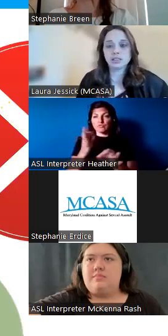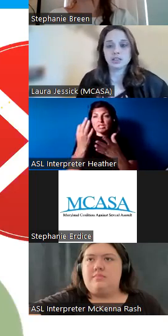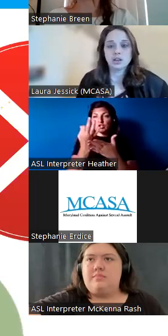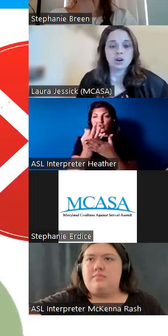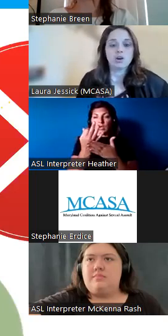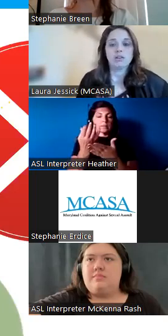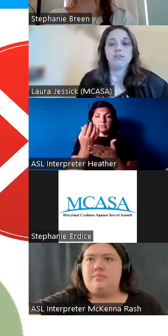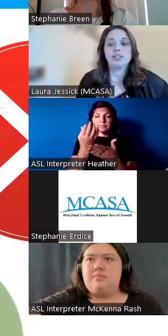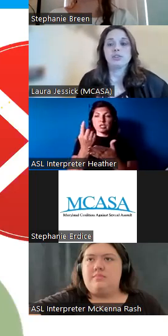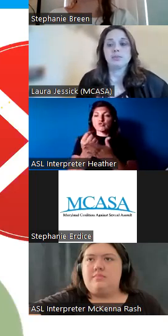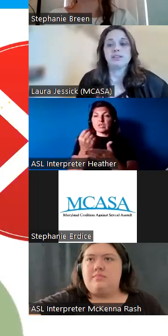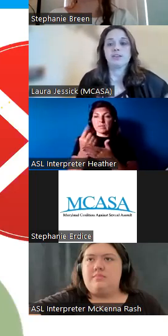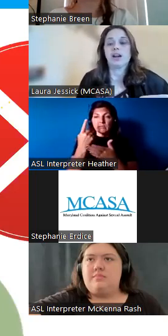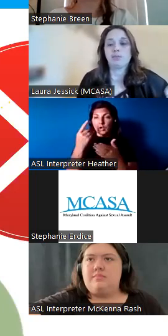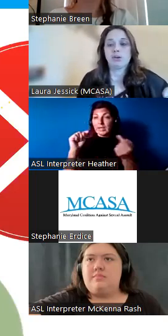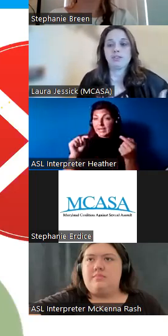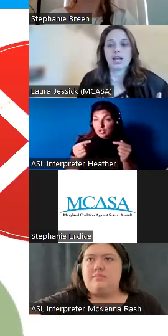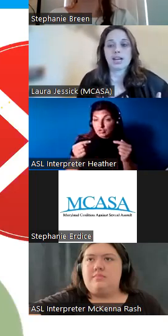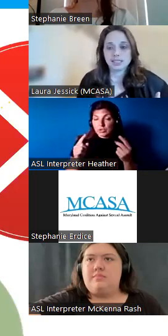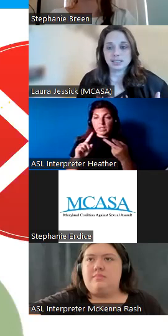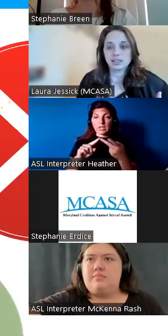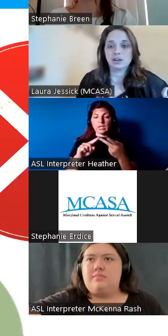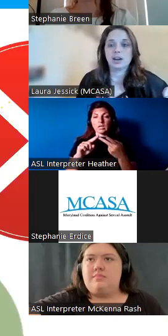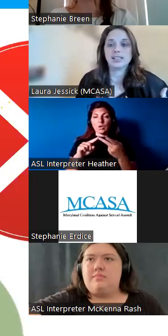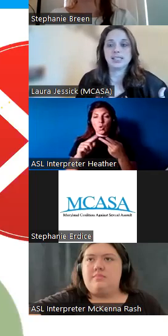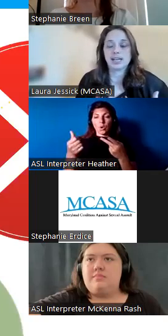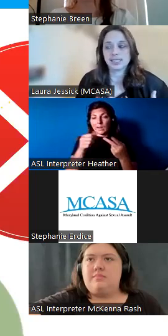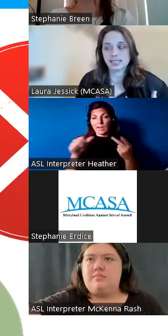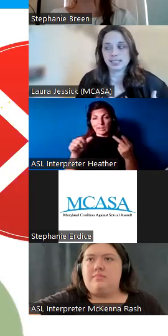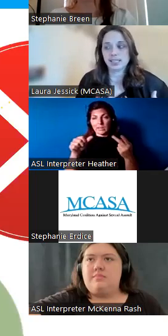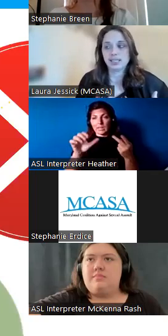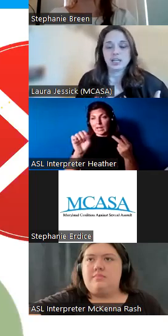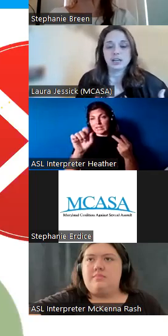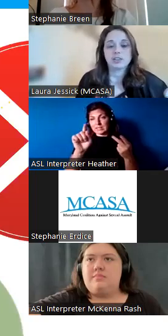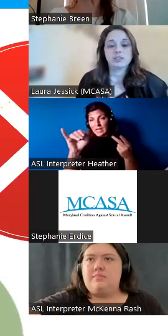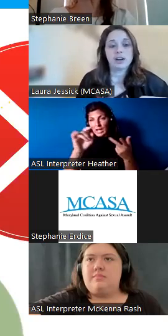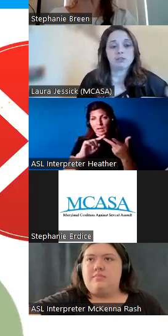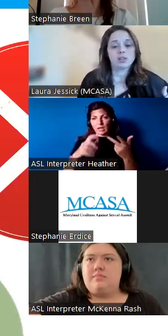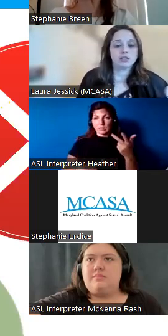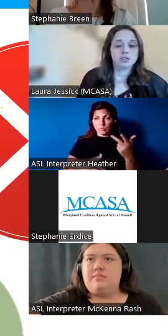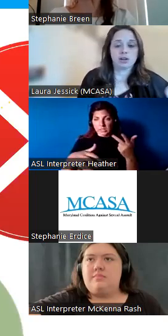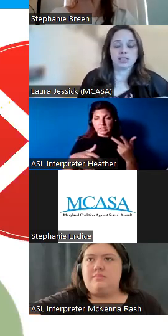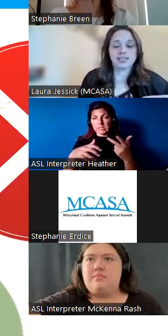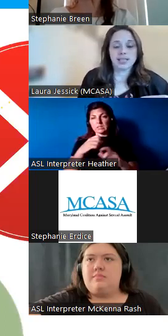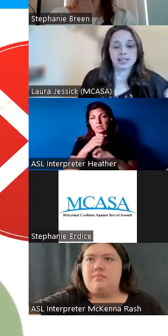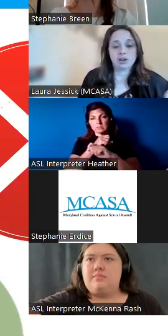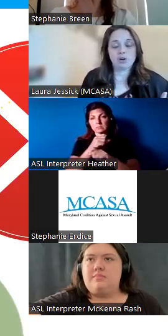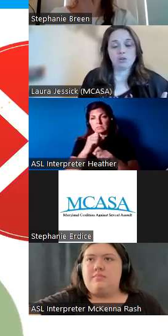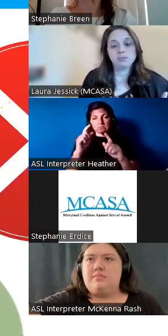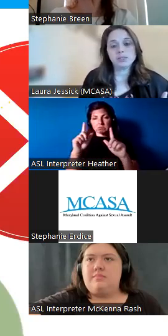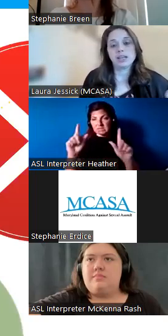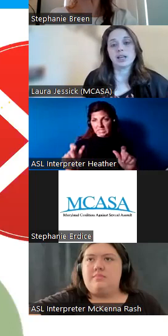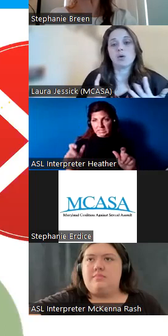injury or free treatment for prophylaxis or STI testing. If a survivor were to use one of these kits